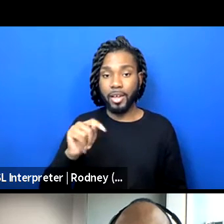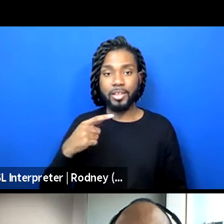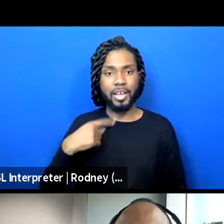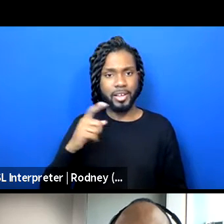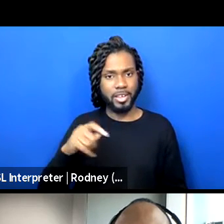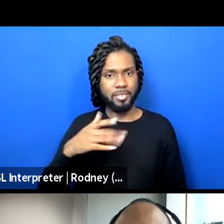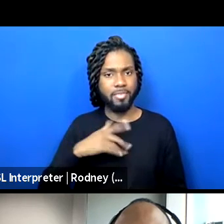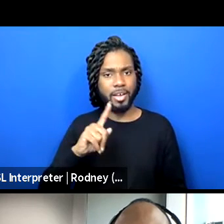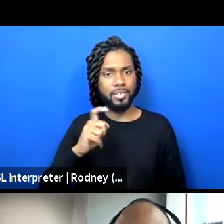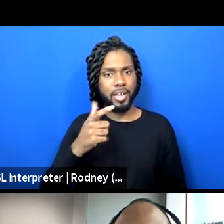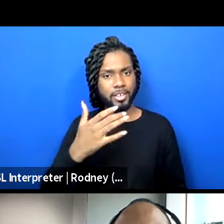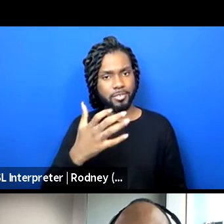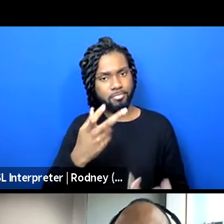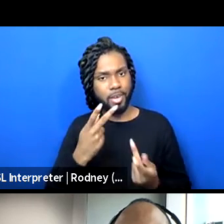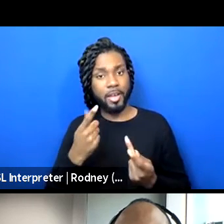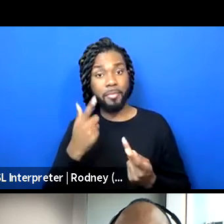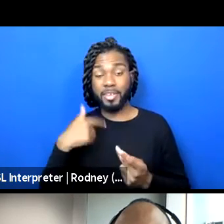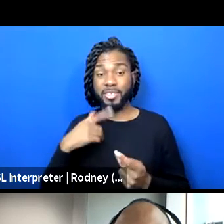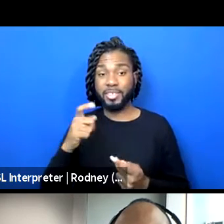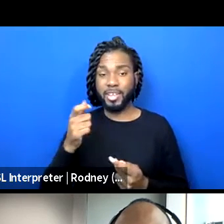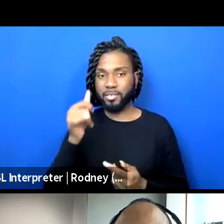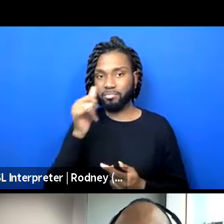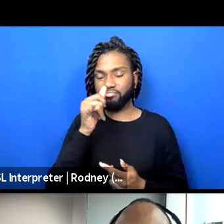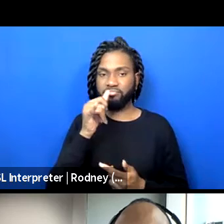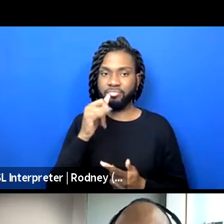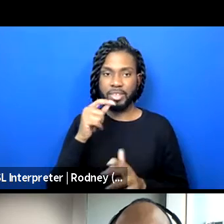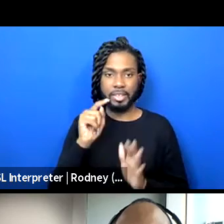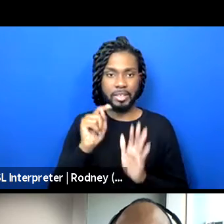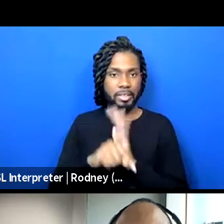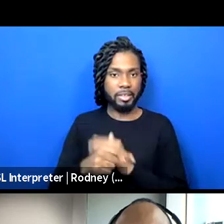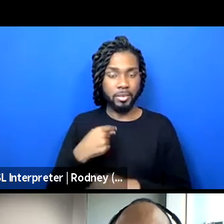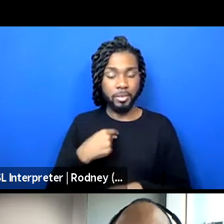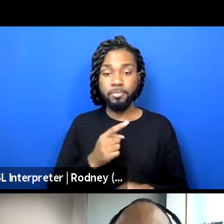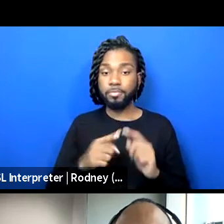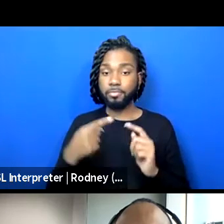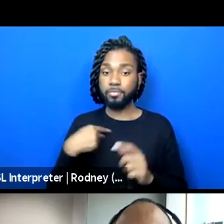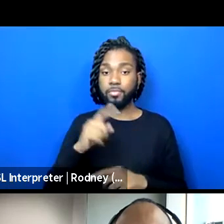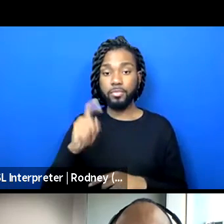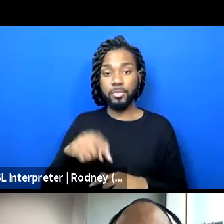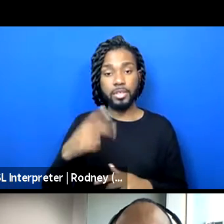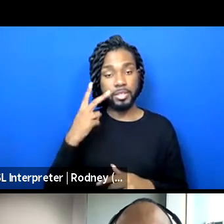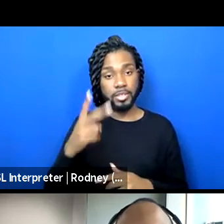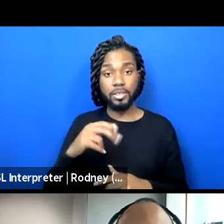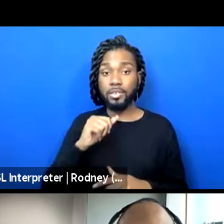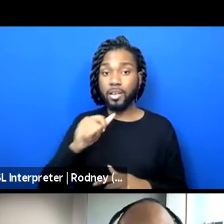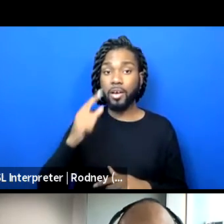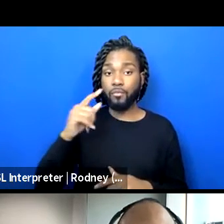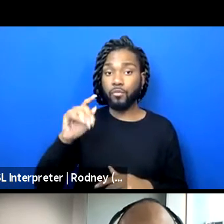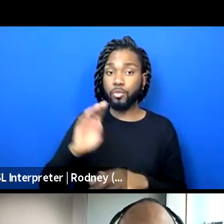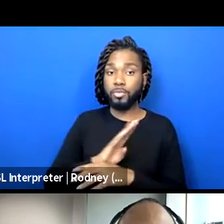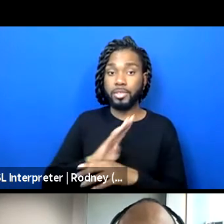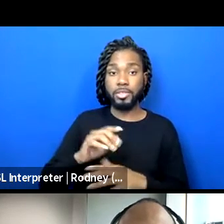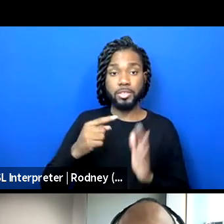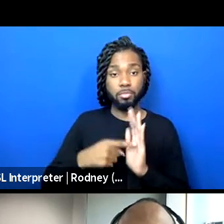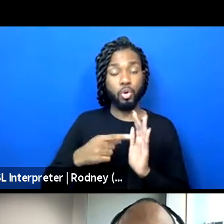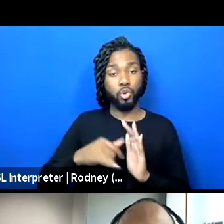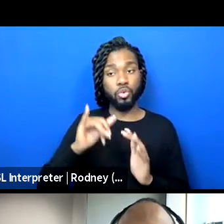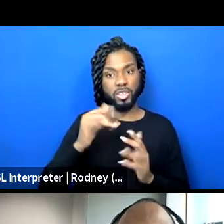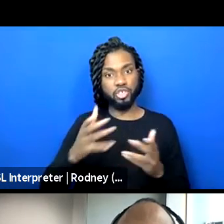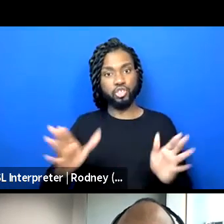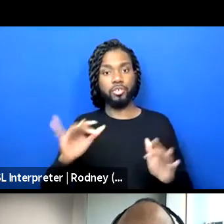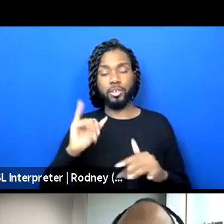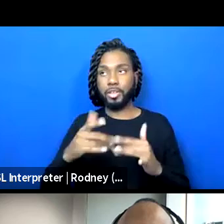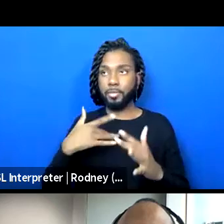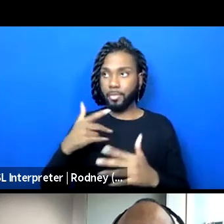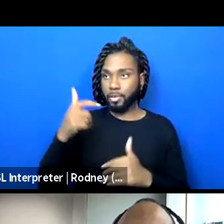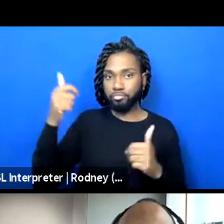are killing me softly. We need to look at the not-for-profit's business model in general that lends itself to hierarchy,